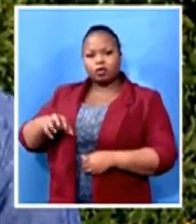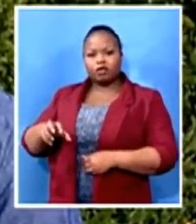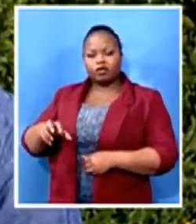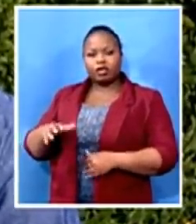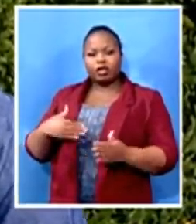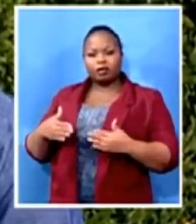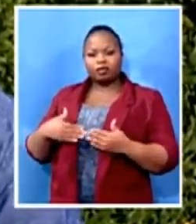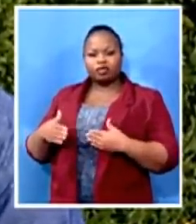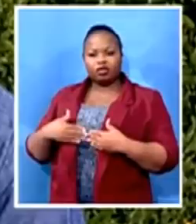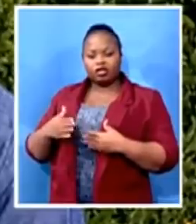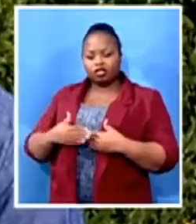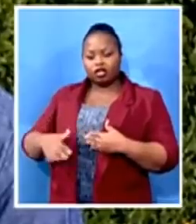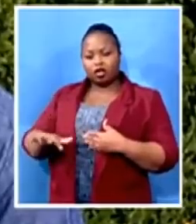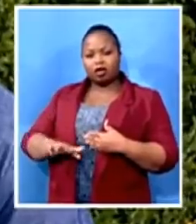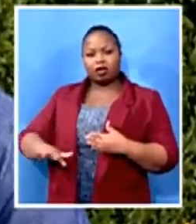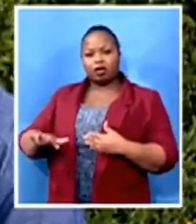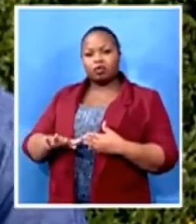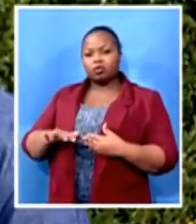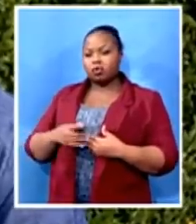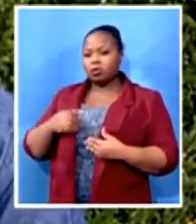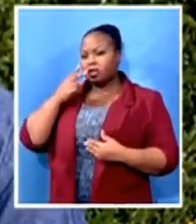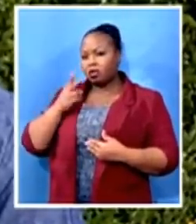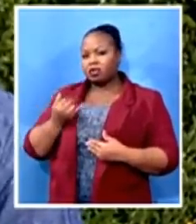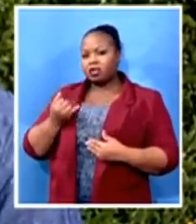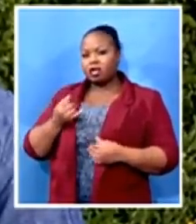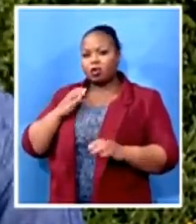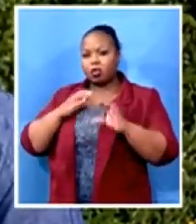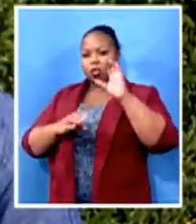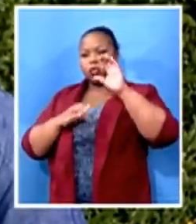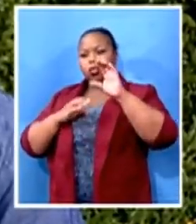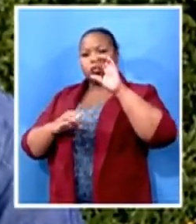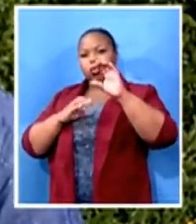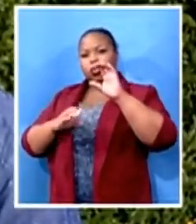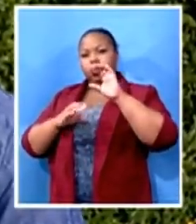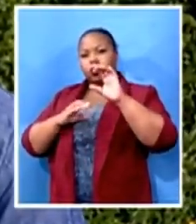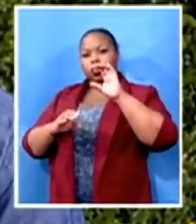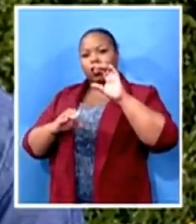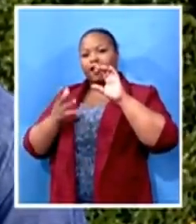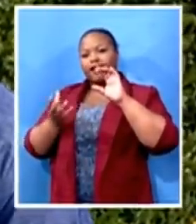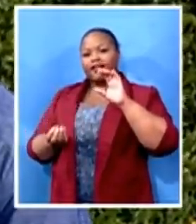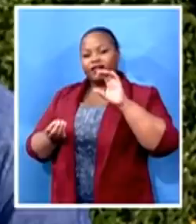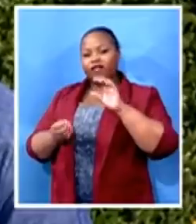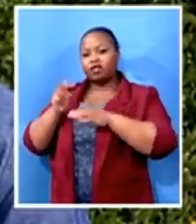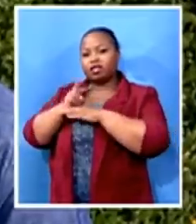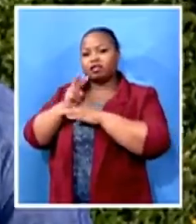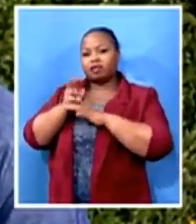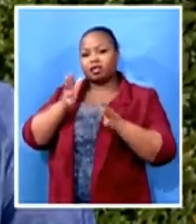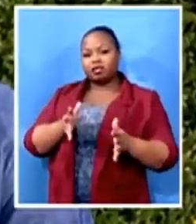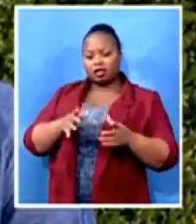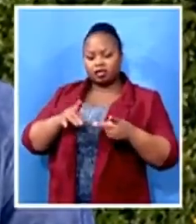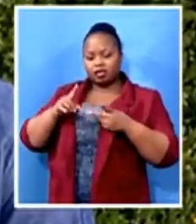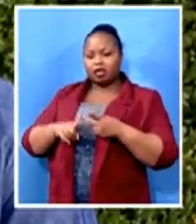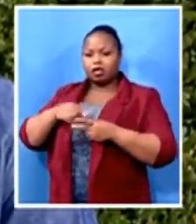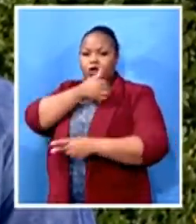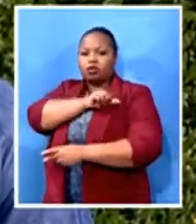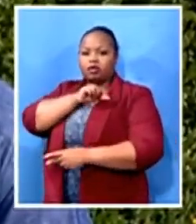have been a communication breakdown between the inspectors as well as the hospital management, the CEO